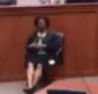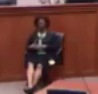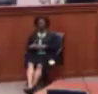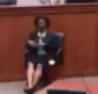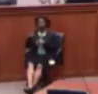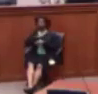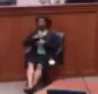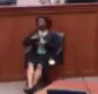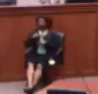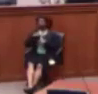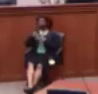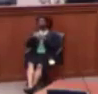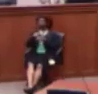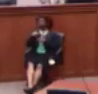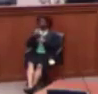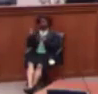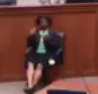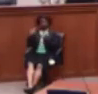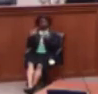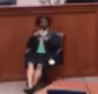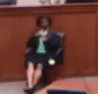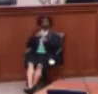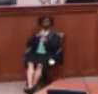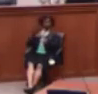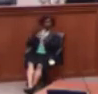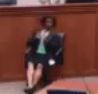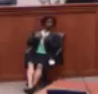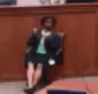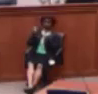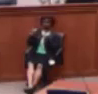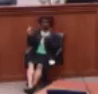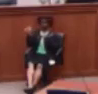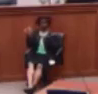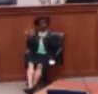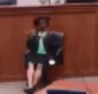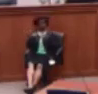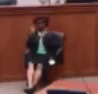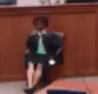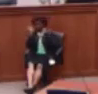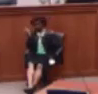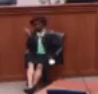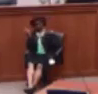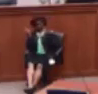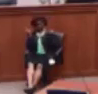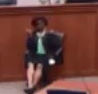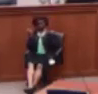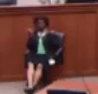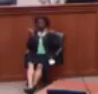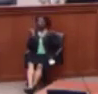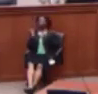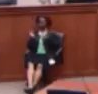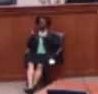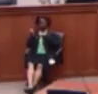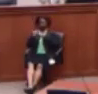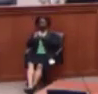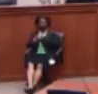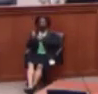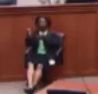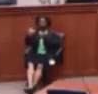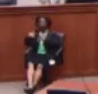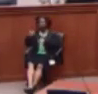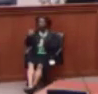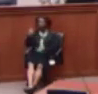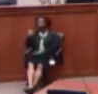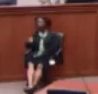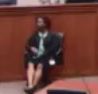Board members, do you have any questions or comments? Do you have any objection? Hearing none, motion passes. What's our next